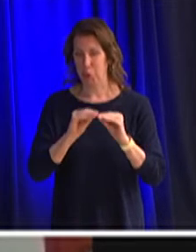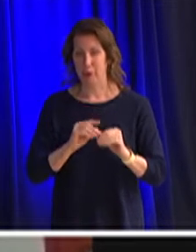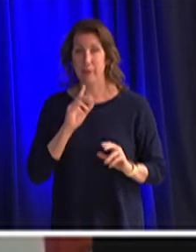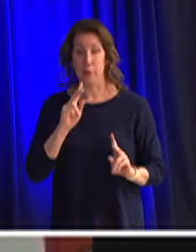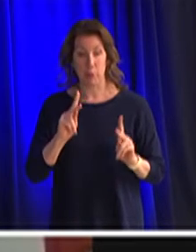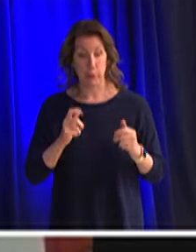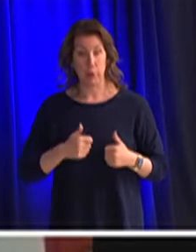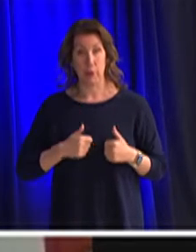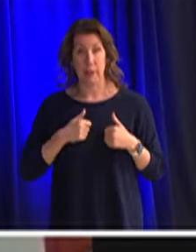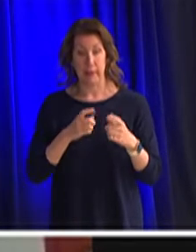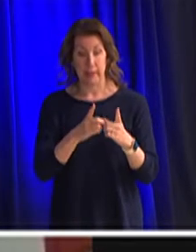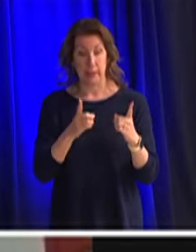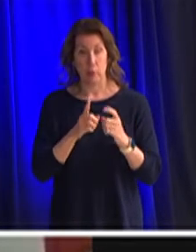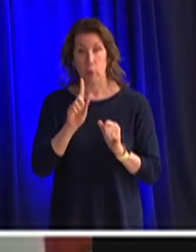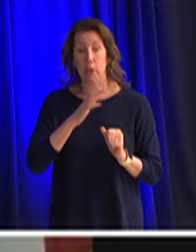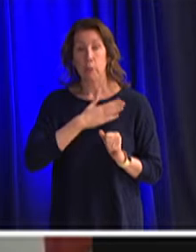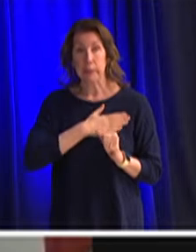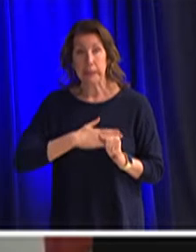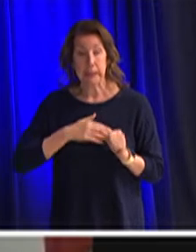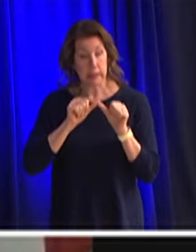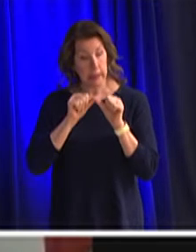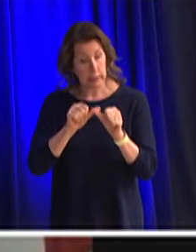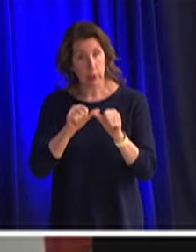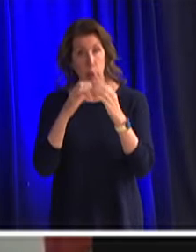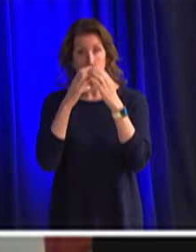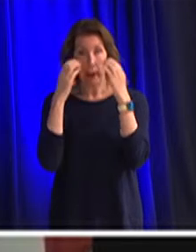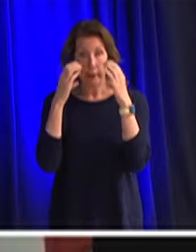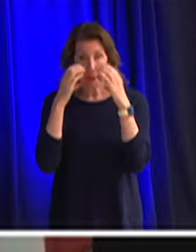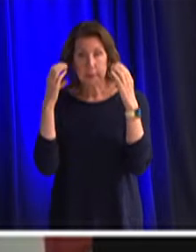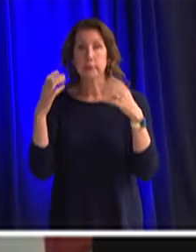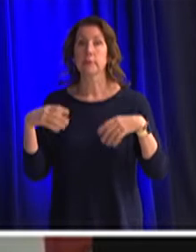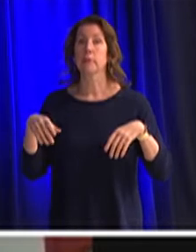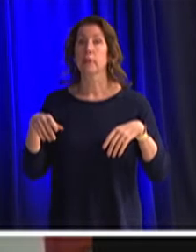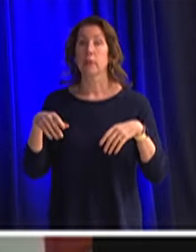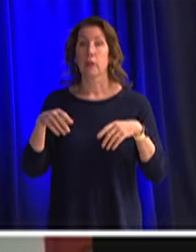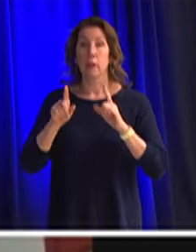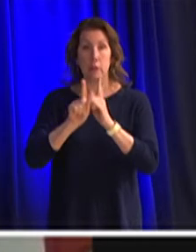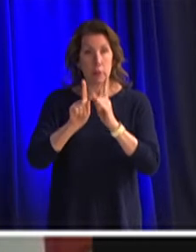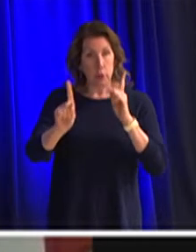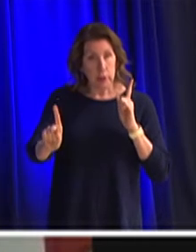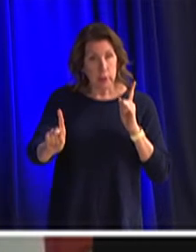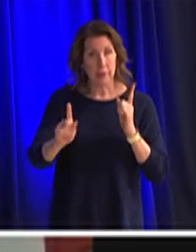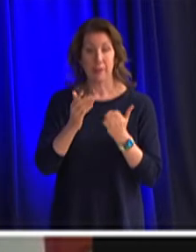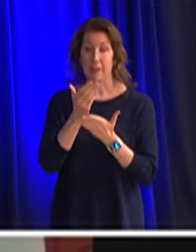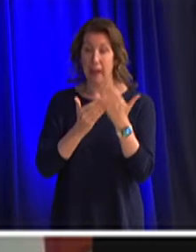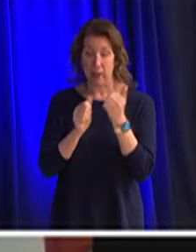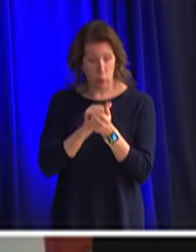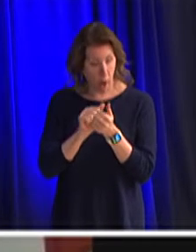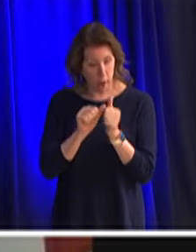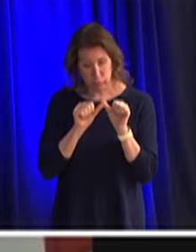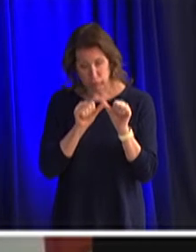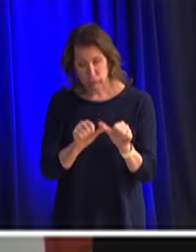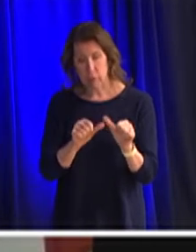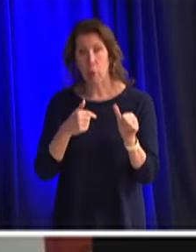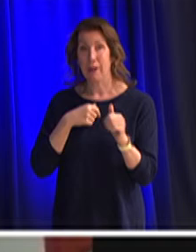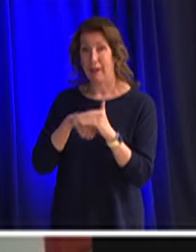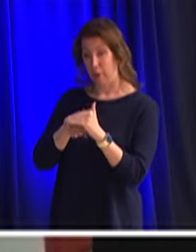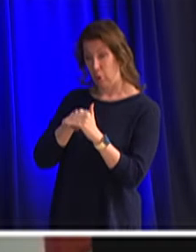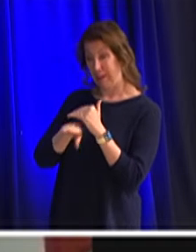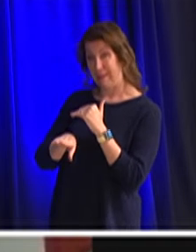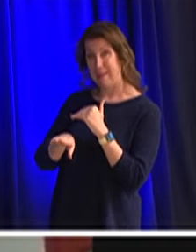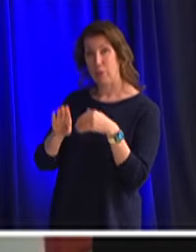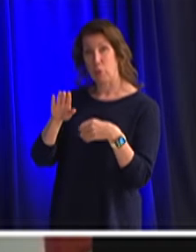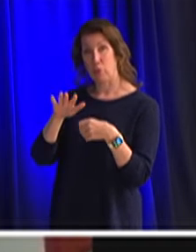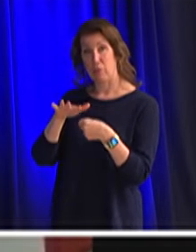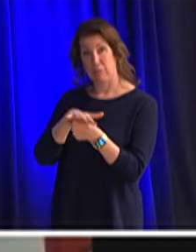of District 1, please continue to wear your mask and practice social distancing and wash your hands. When I go into some of the local